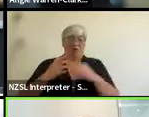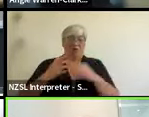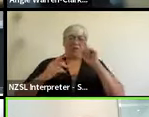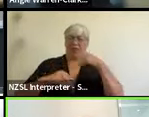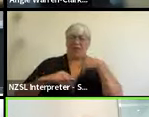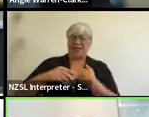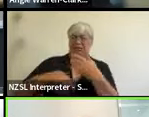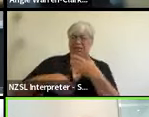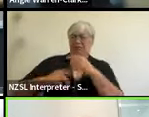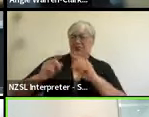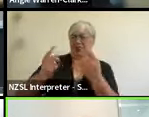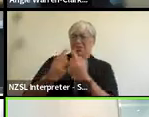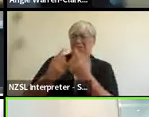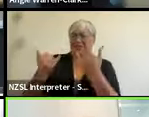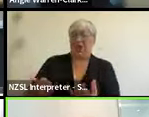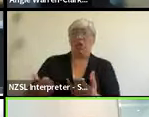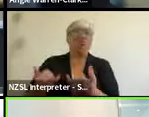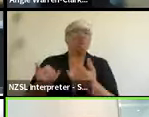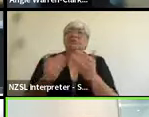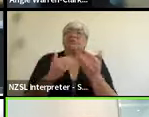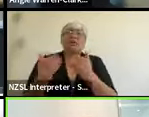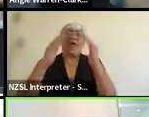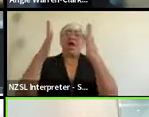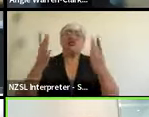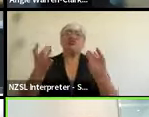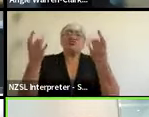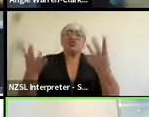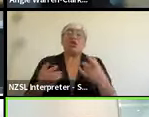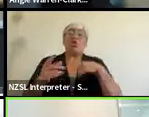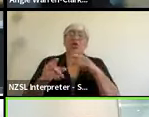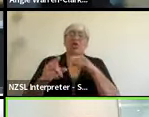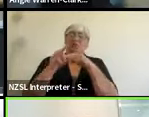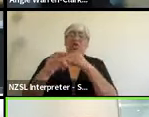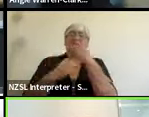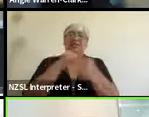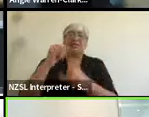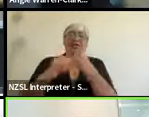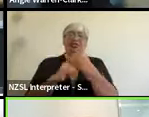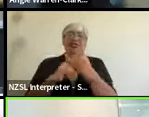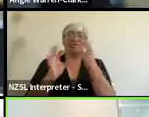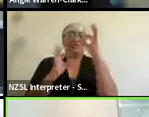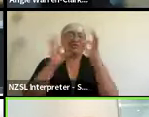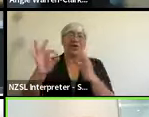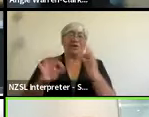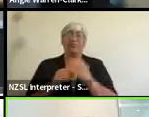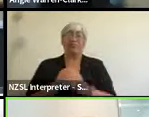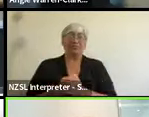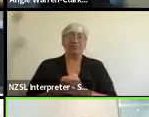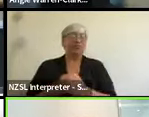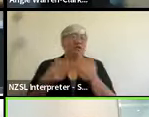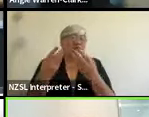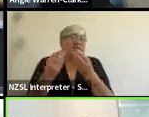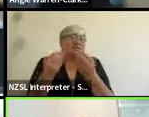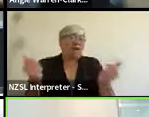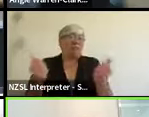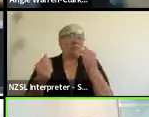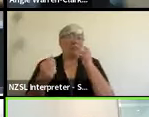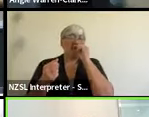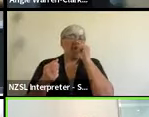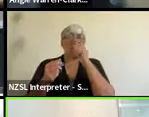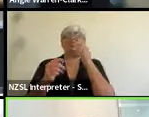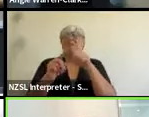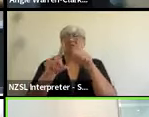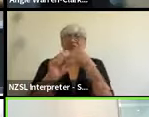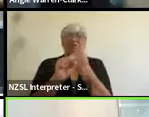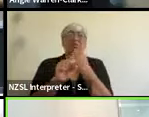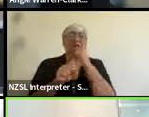also pointed out to me that even the non-disabled can use some kind of accessibility modifications. Say if someone breaks